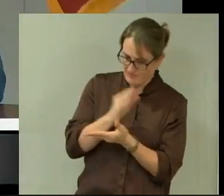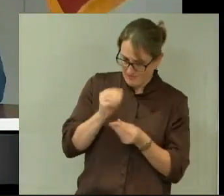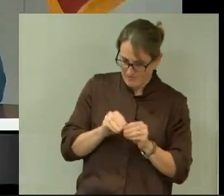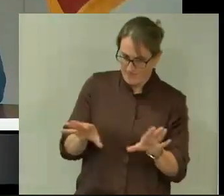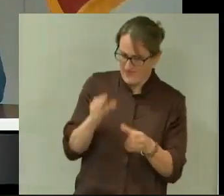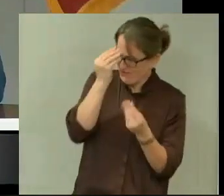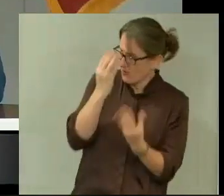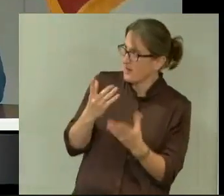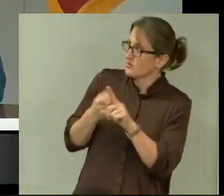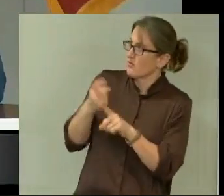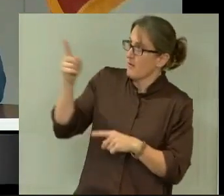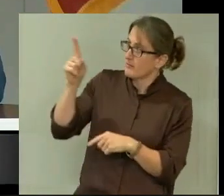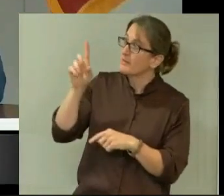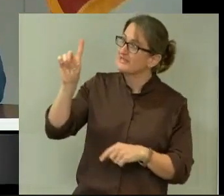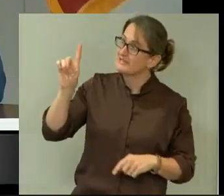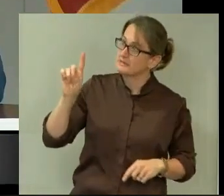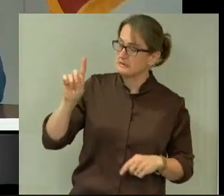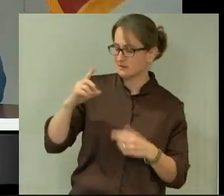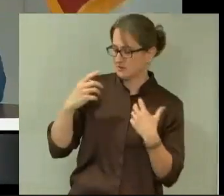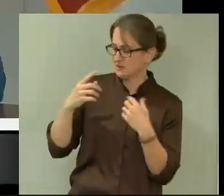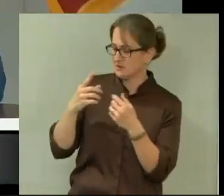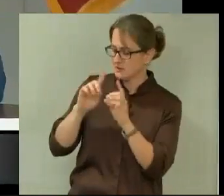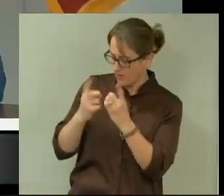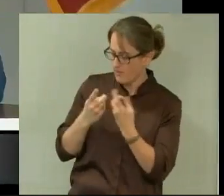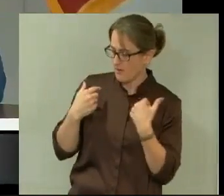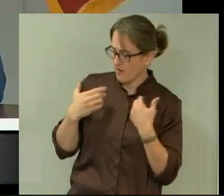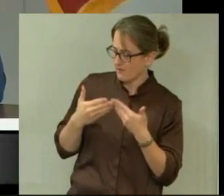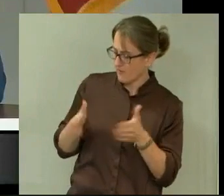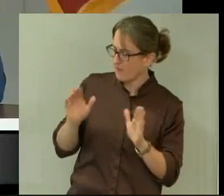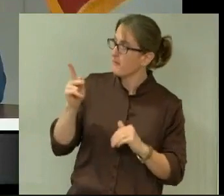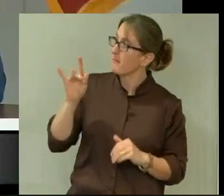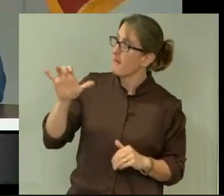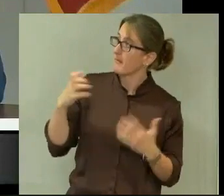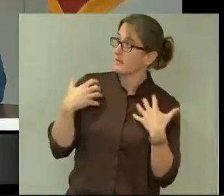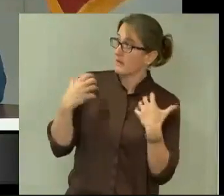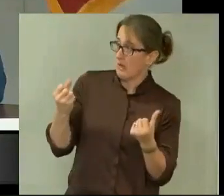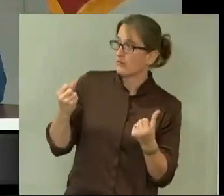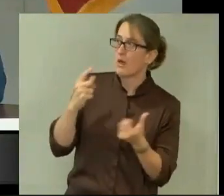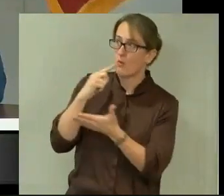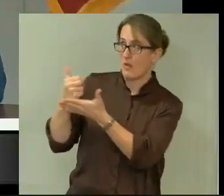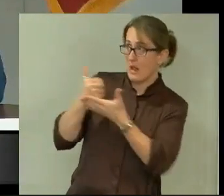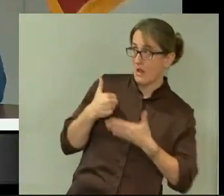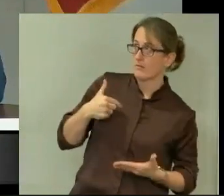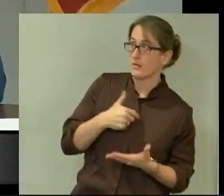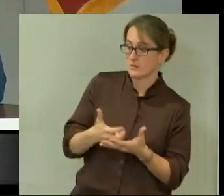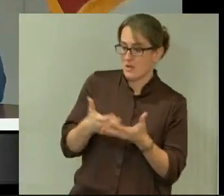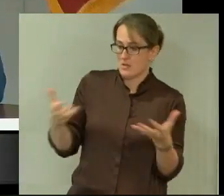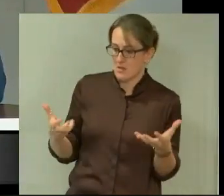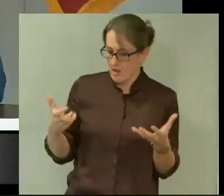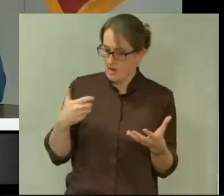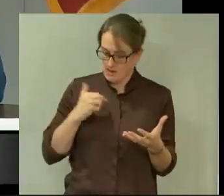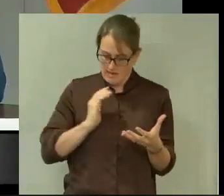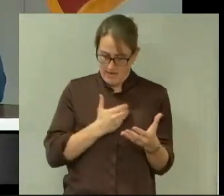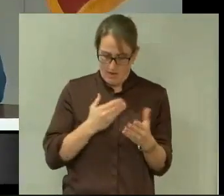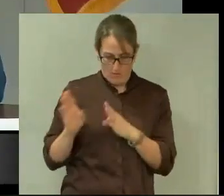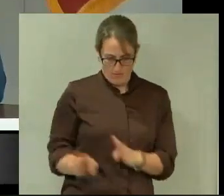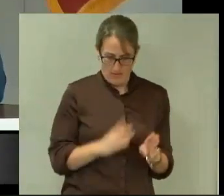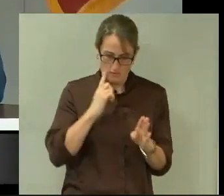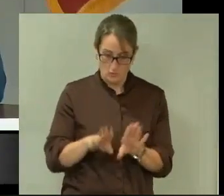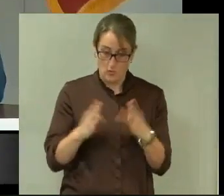be extremely beneficial for our schools and ourselves within our reopening guidance as well. So thank you for joining